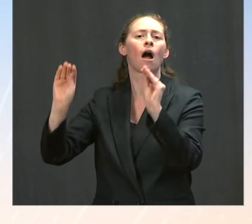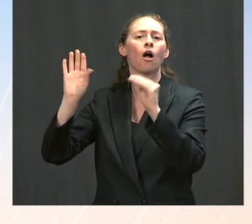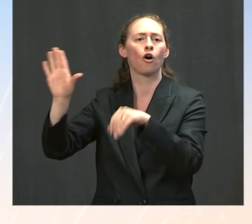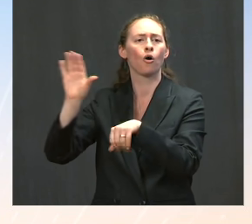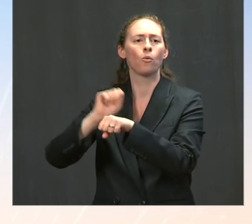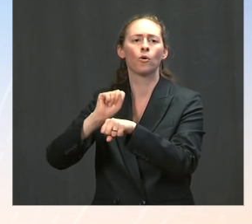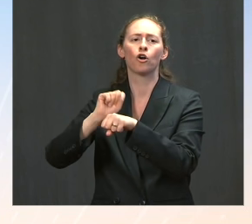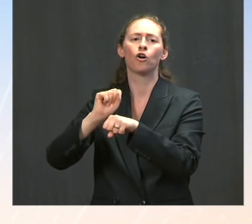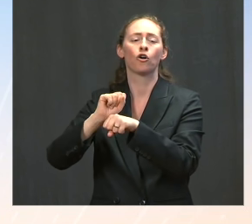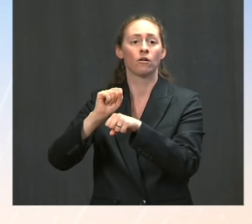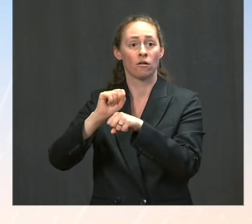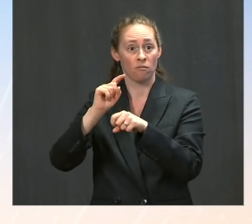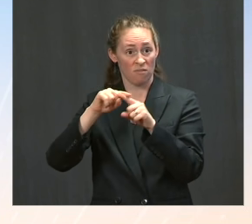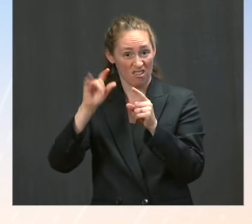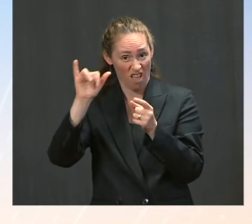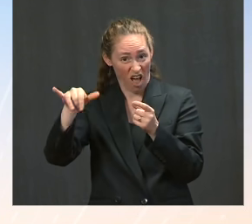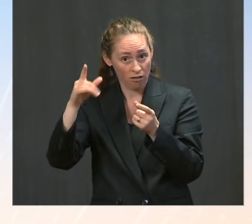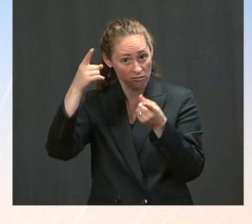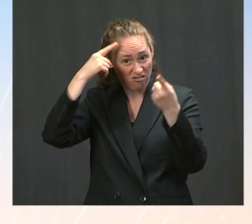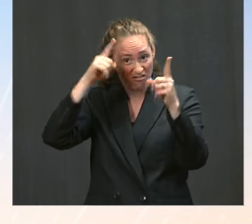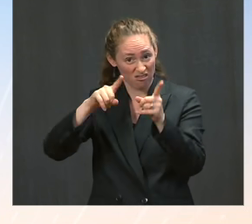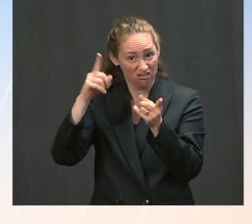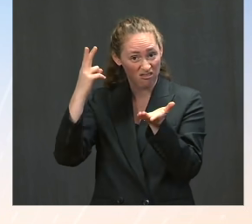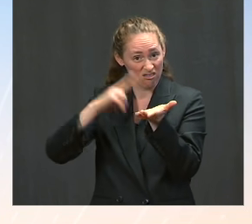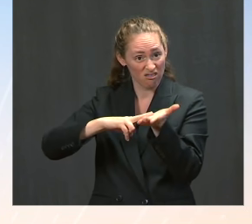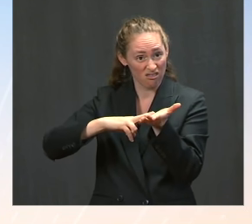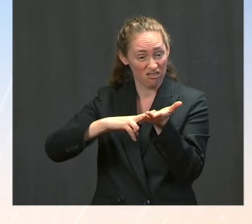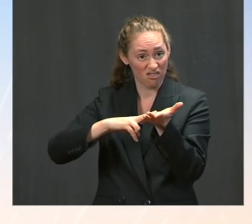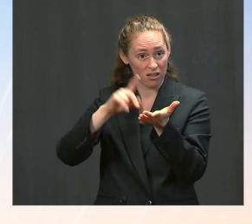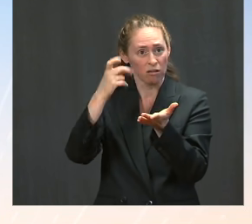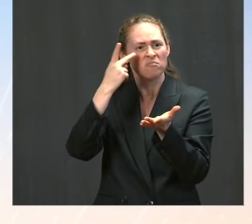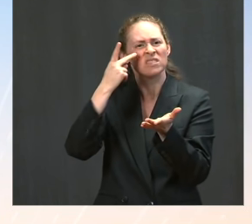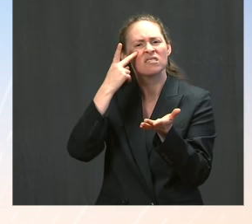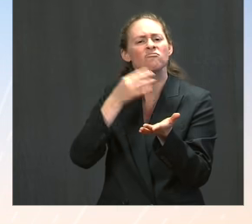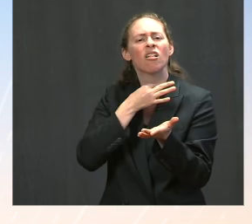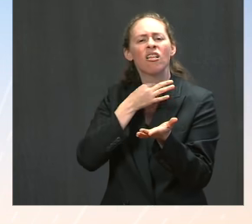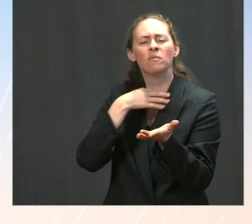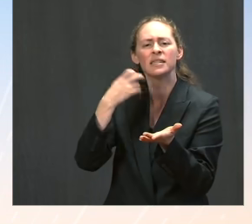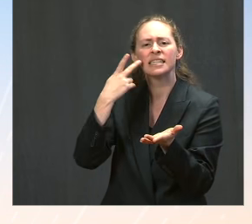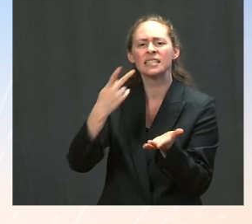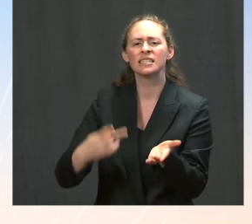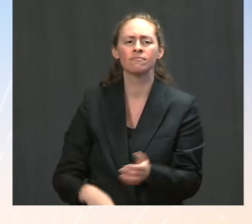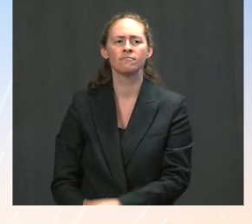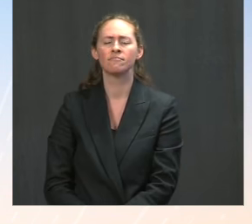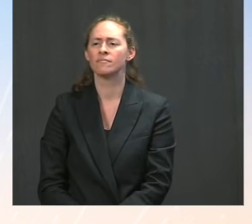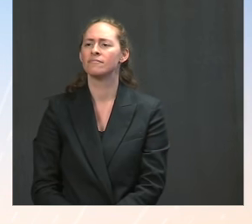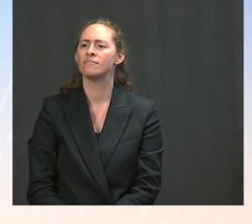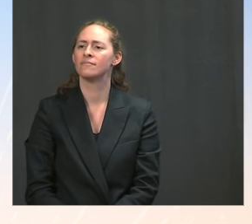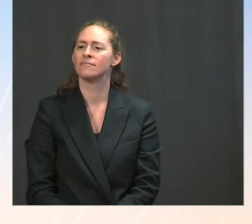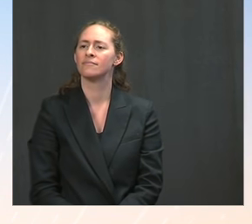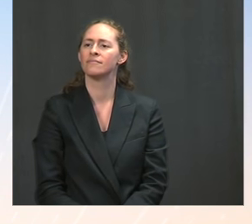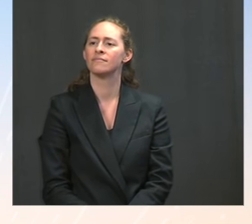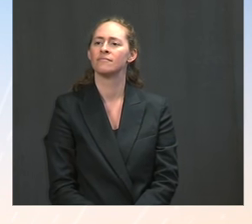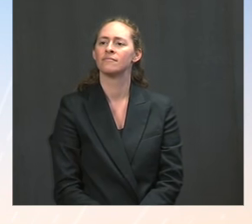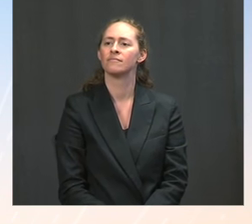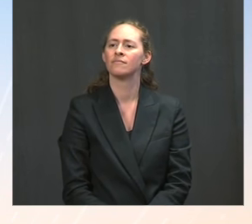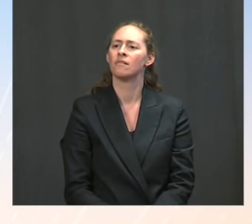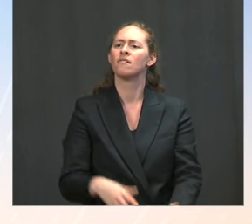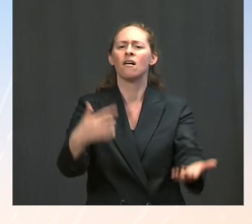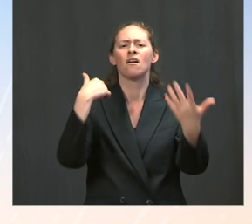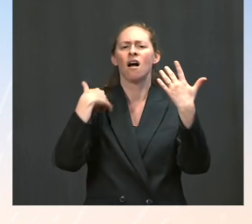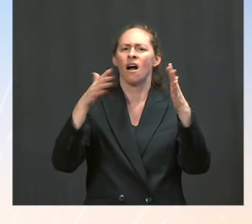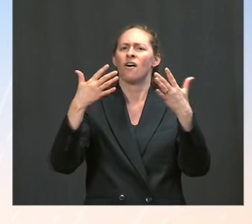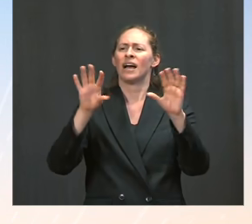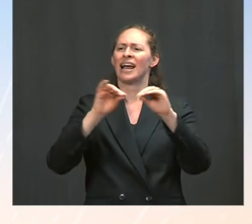is that an agreement that can be made available to the public? I'm making that clear to all of you now, that that is an agreement that has been made as a part of